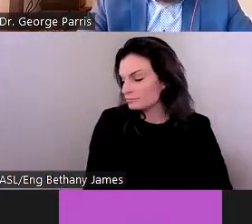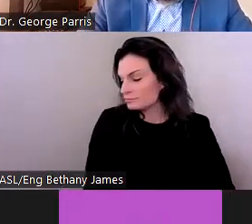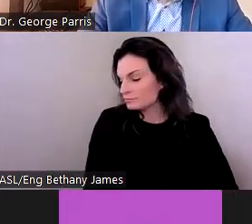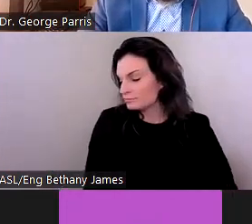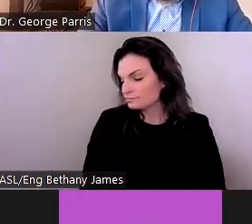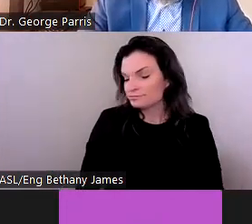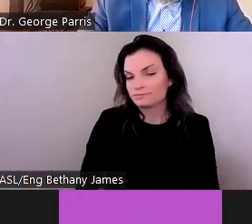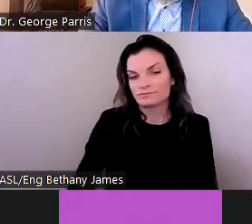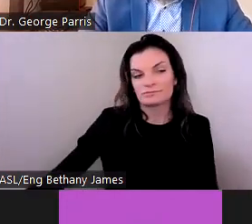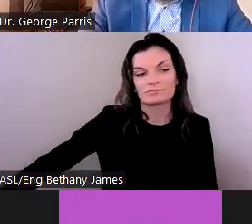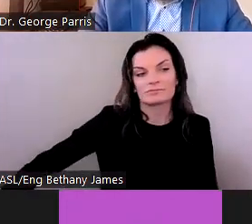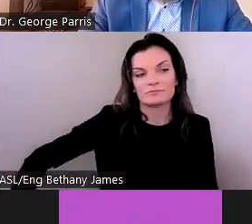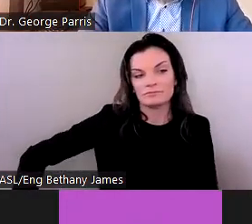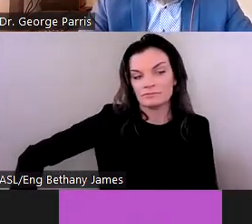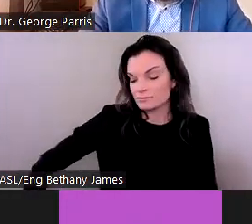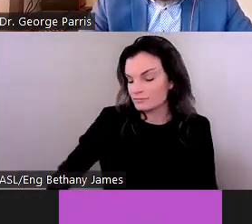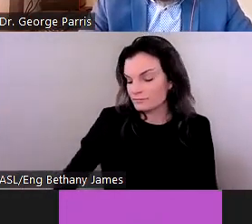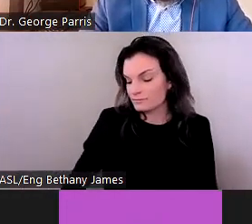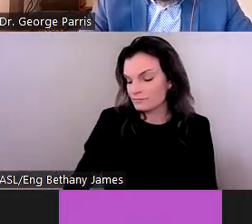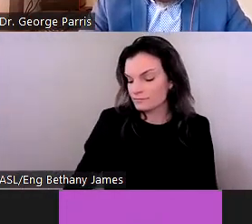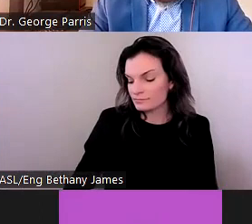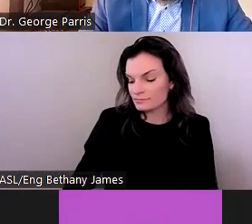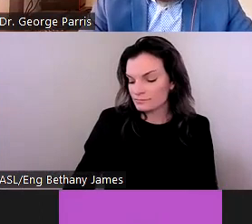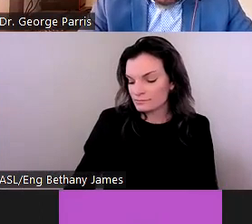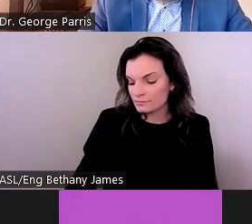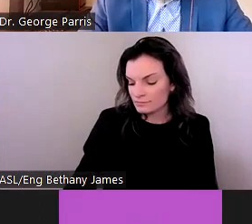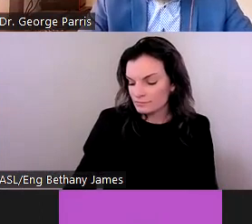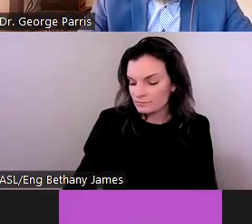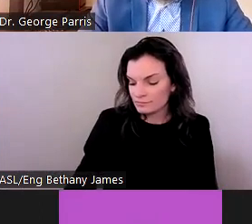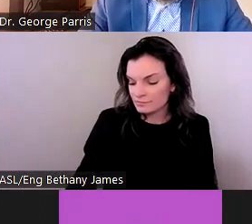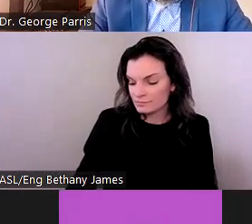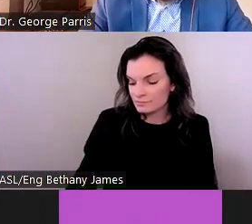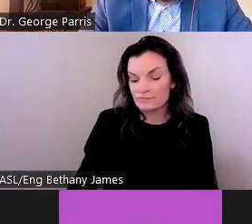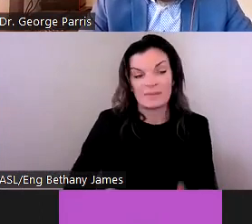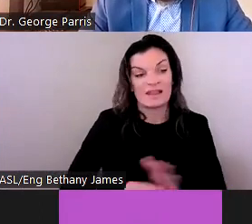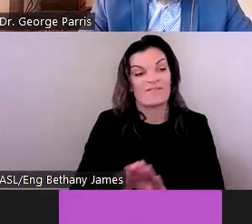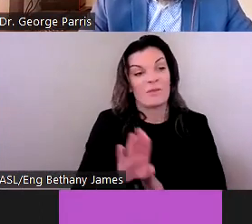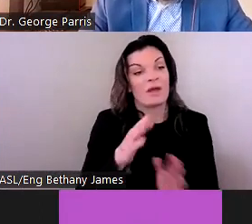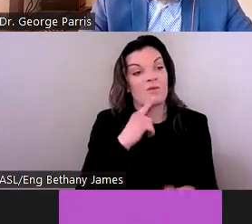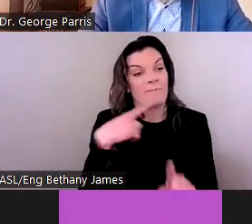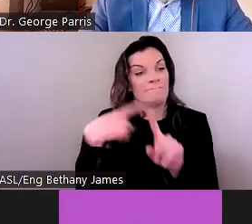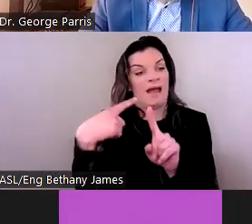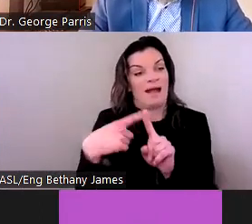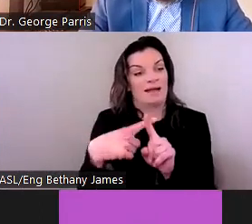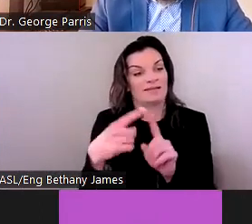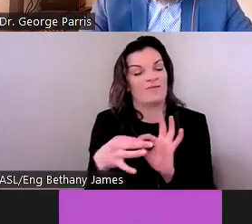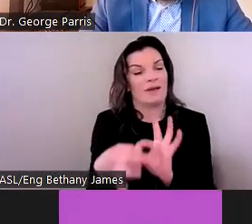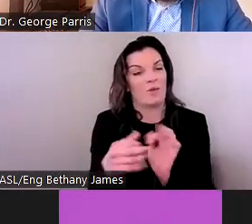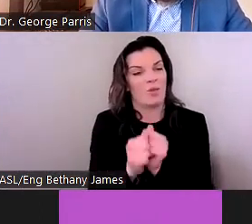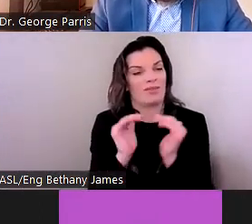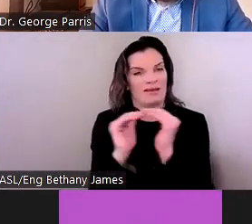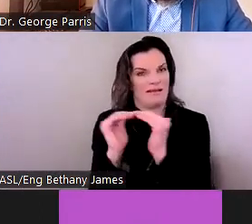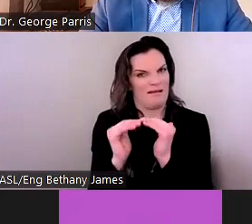develop positive relationships with your colleagues. Know your colleagues. Watch out for each